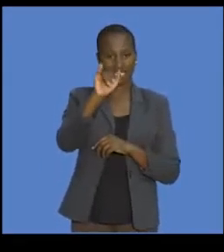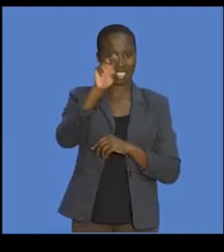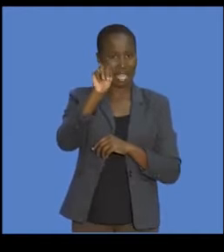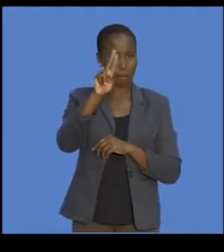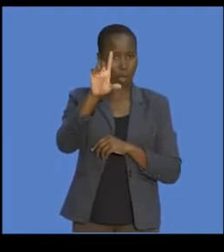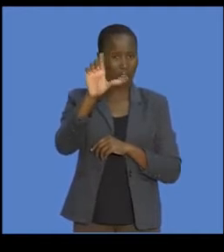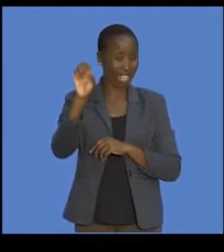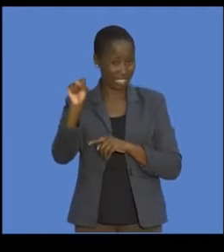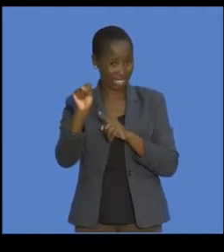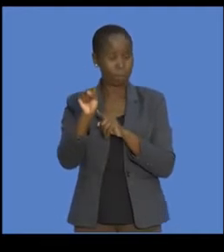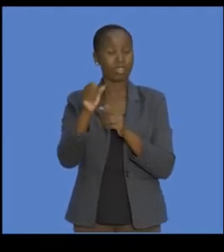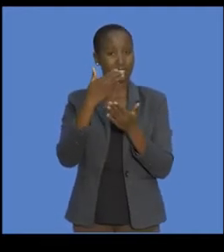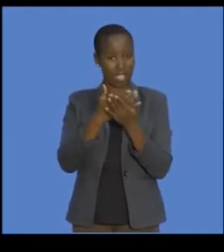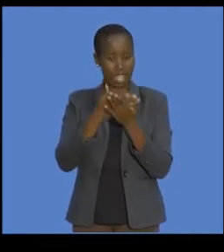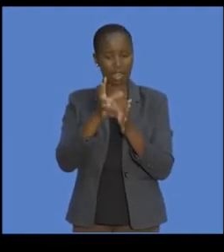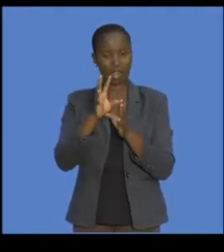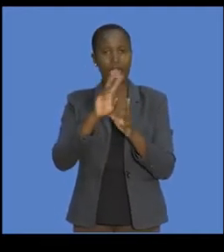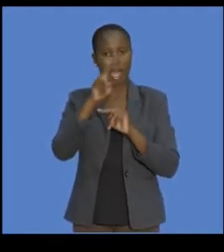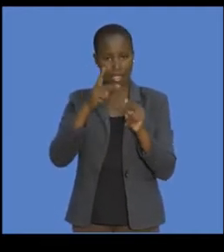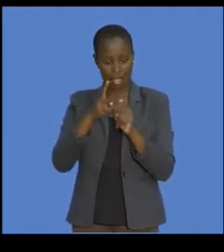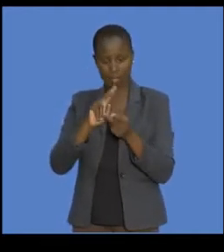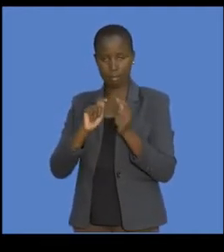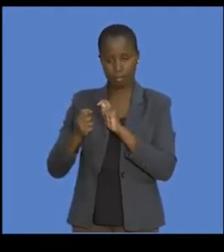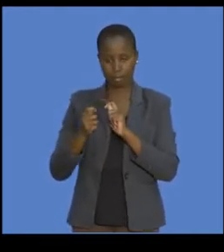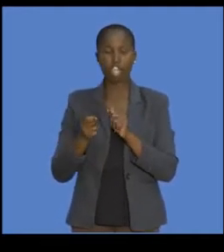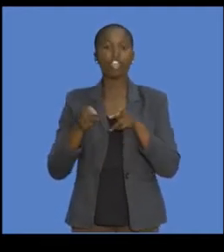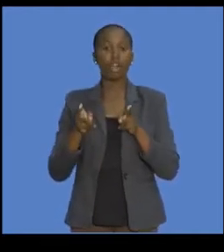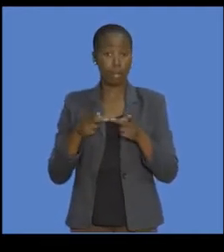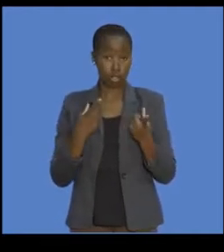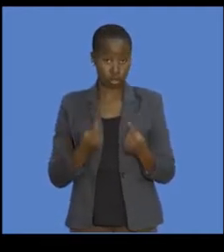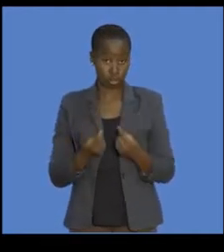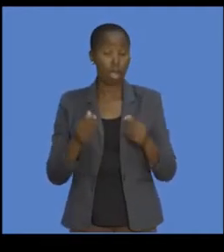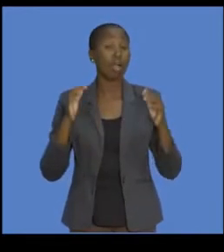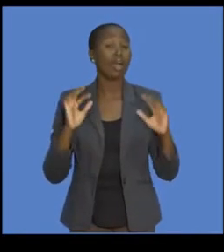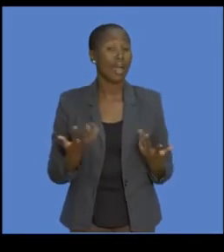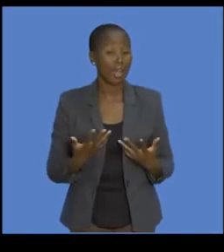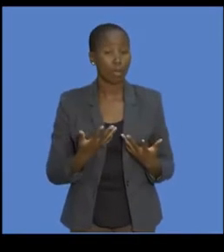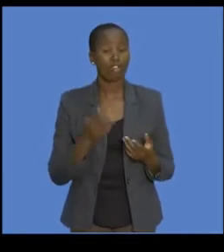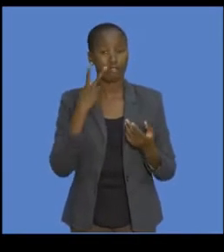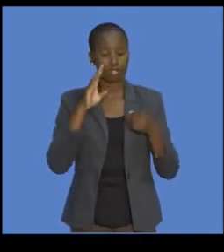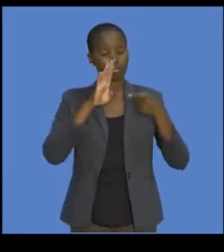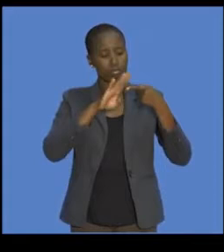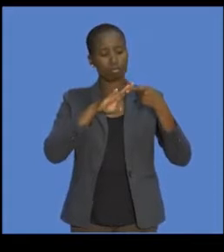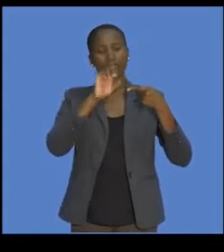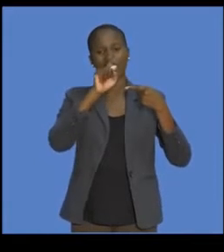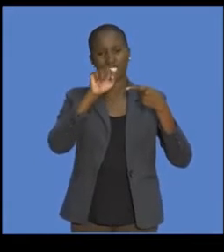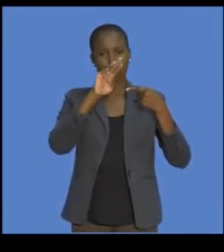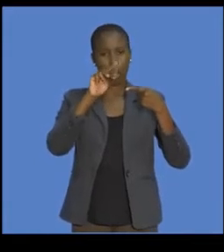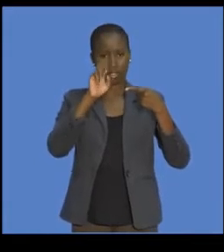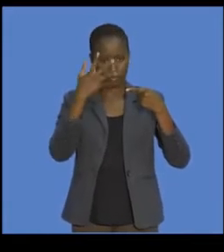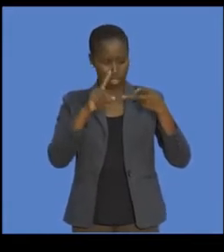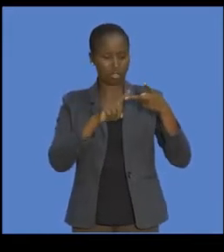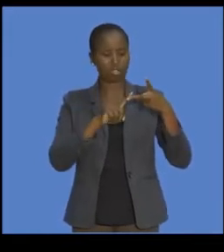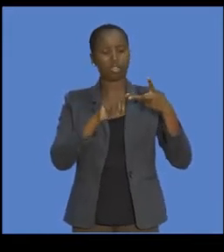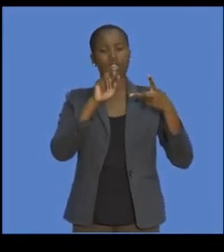the effect back to normal. So we've looked at the stimulus, we've looked at the receptor, we've